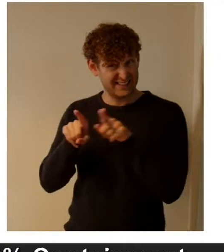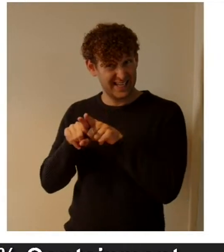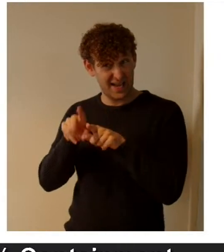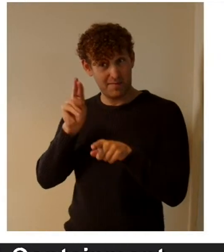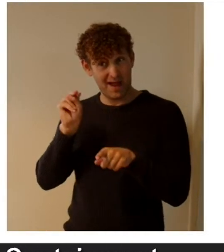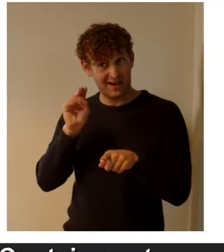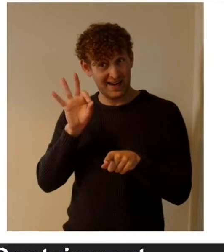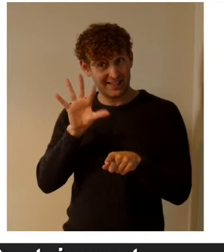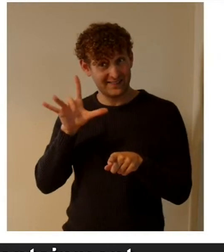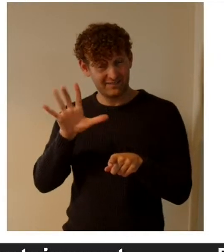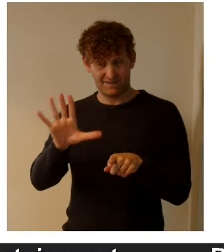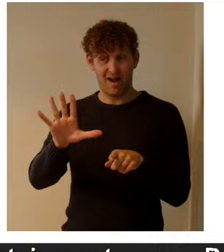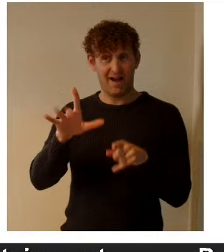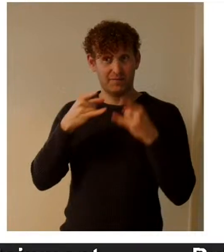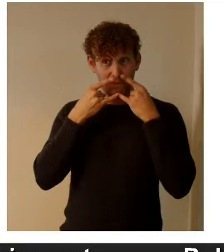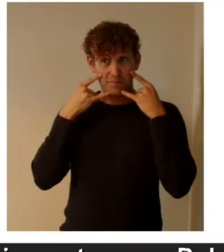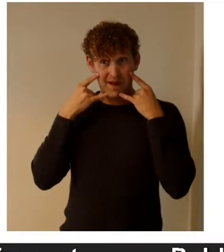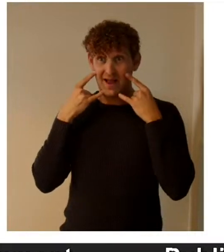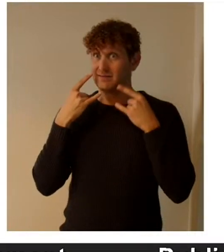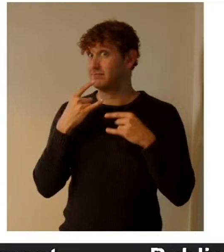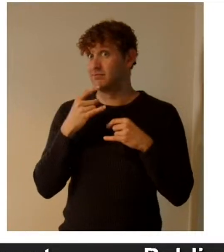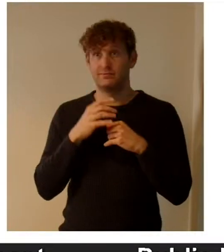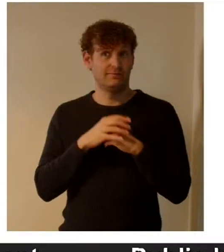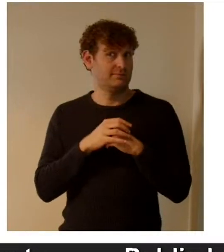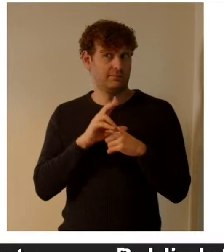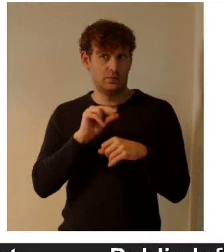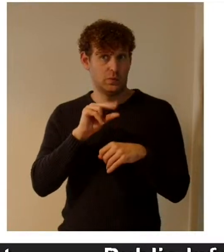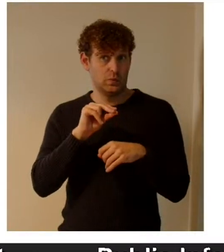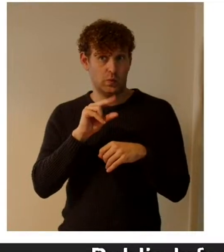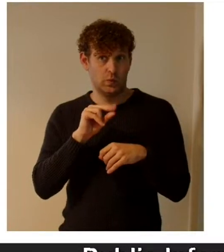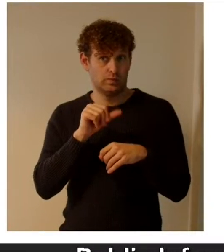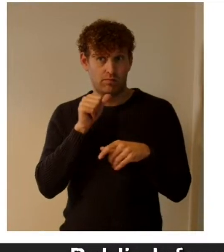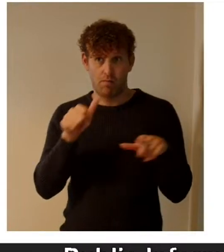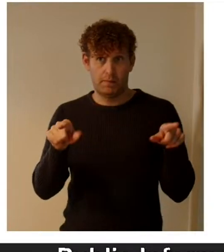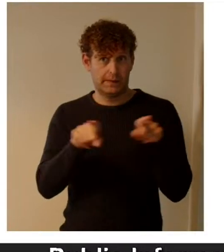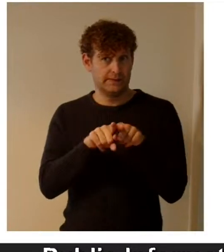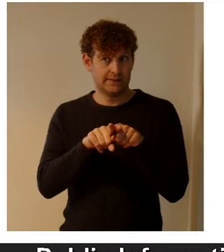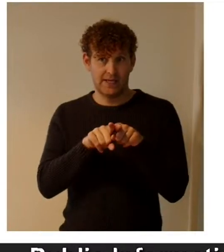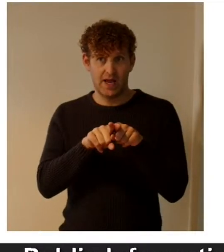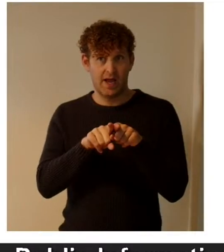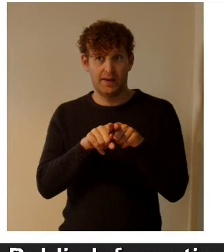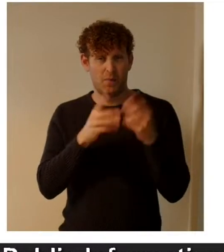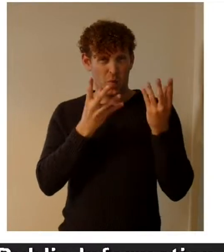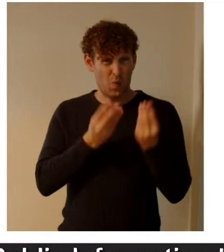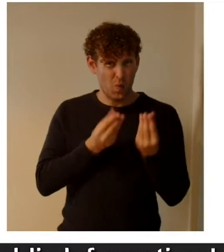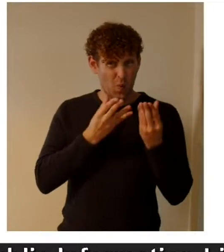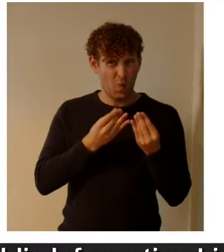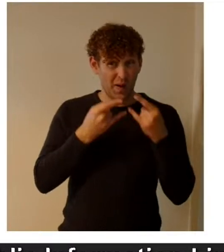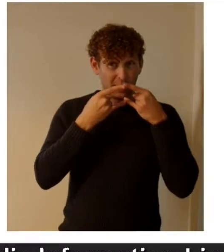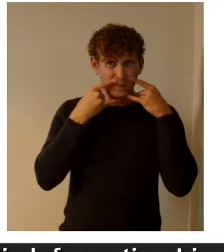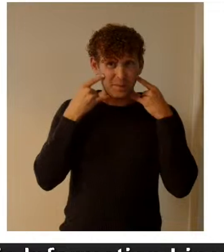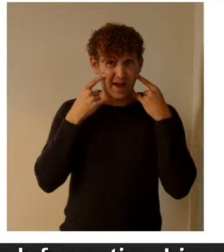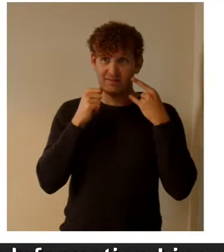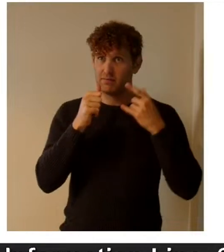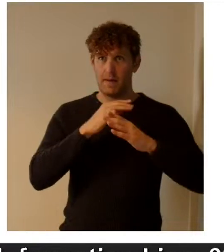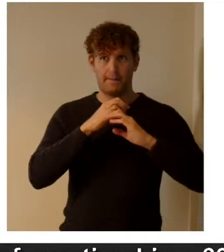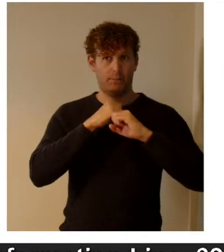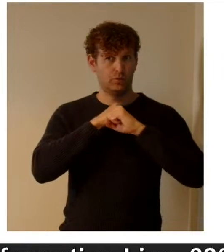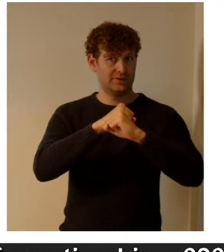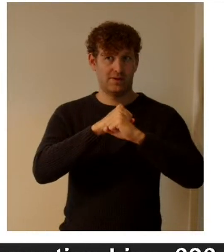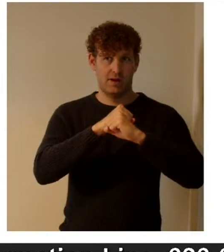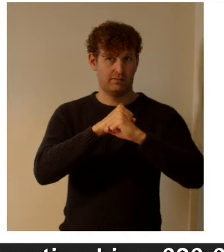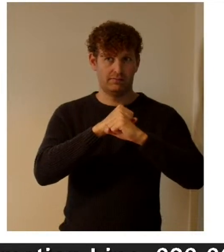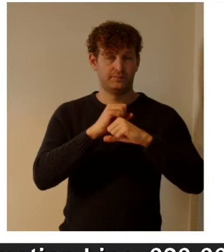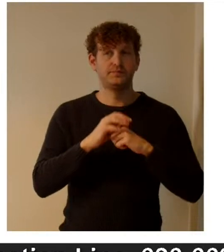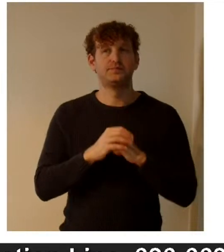not. Fabric masks do not trap the particulate matter that is in the air at 2.5 levels. And so the wet component